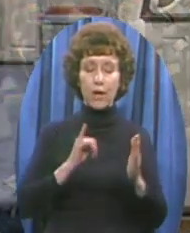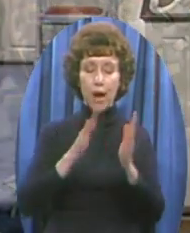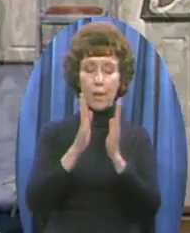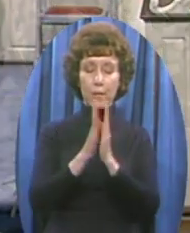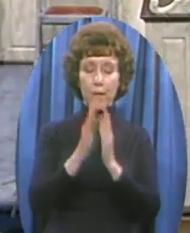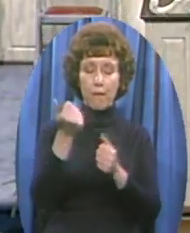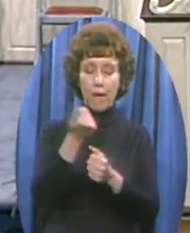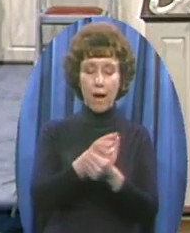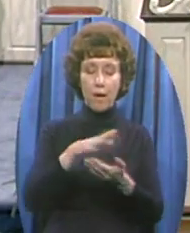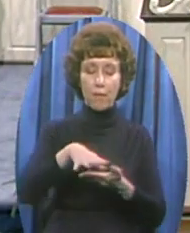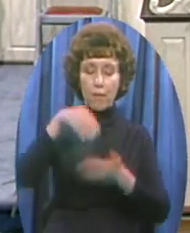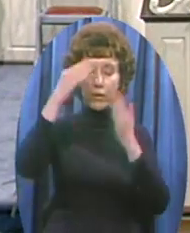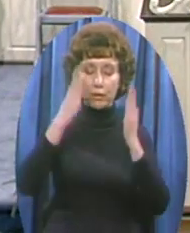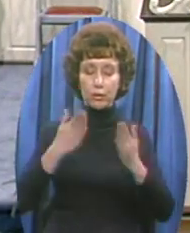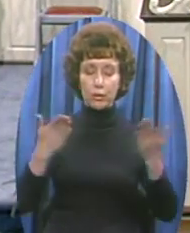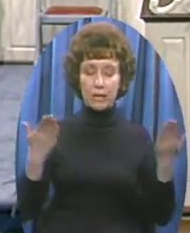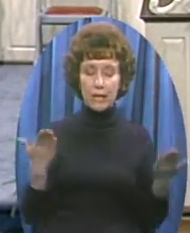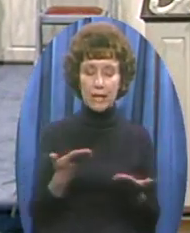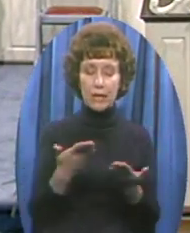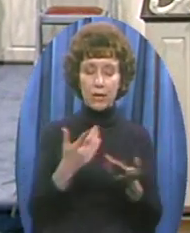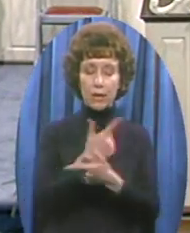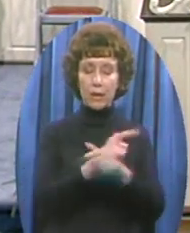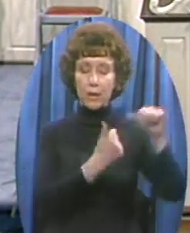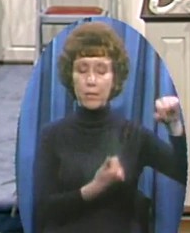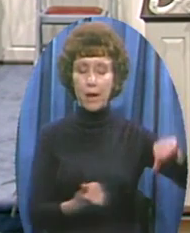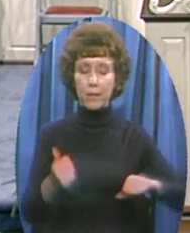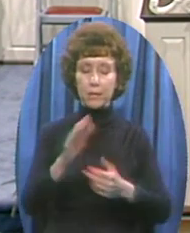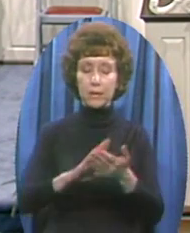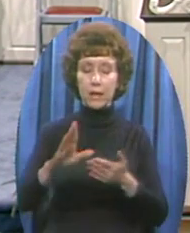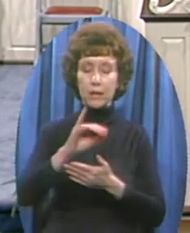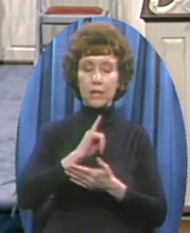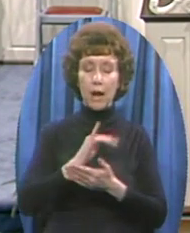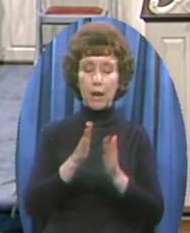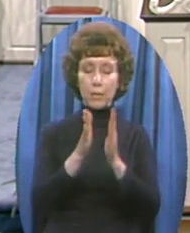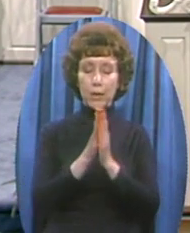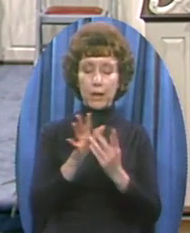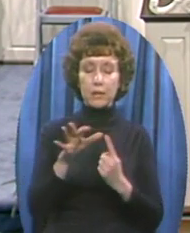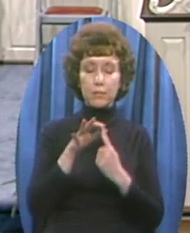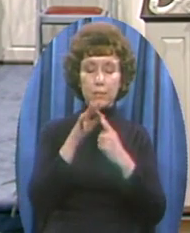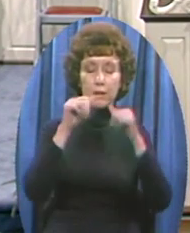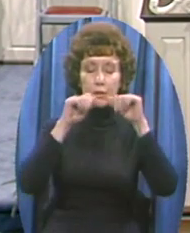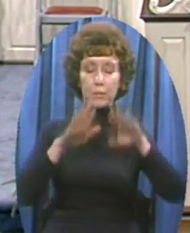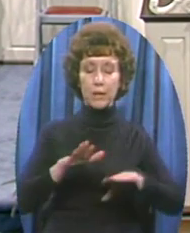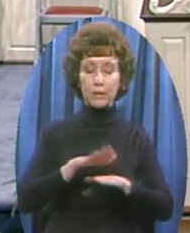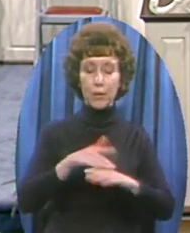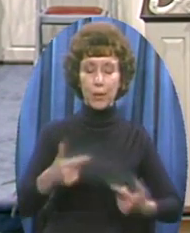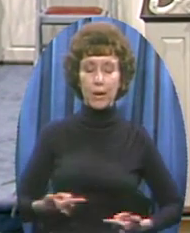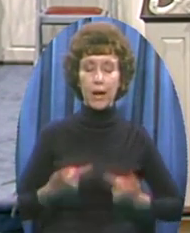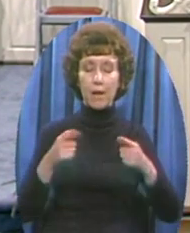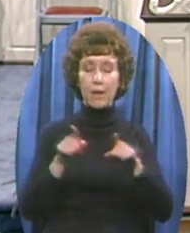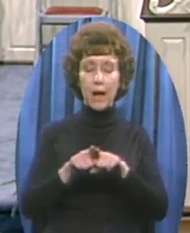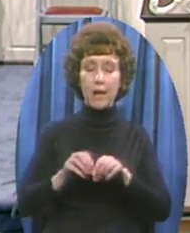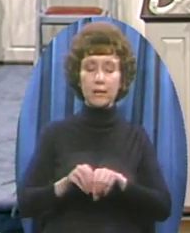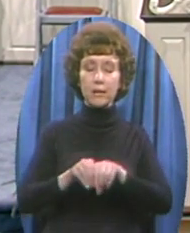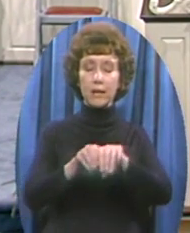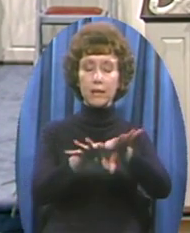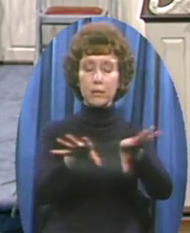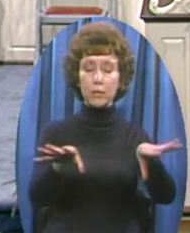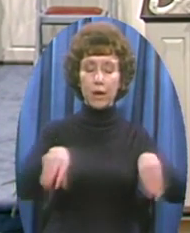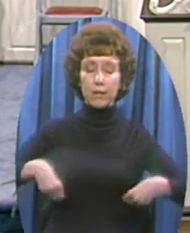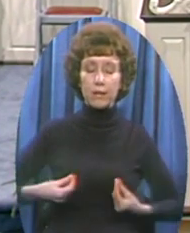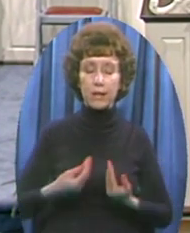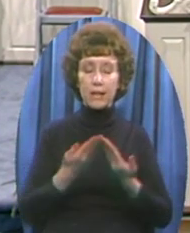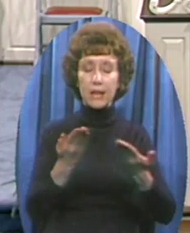this campus. I pray for a special anointing upon their life. And fathers, they take the gospel to the four ends of the